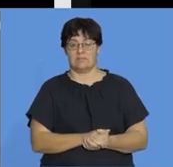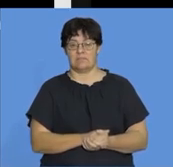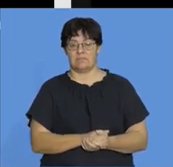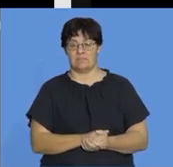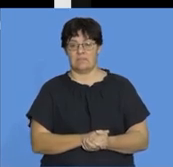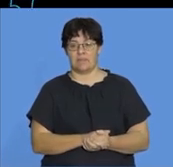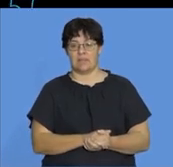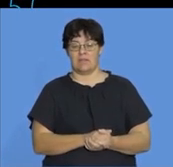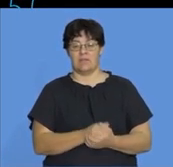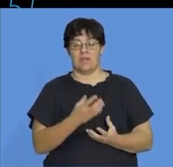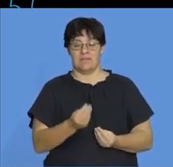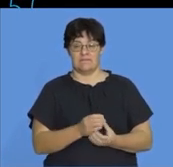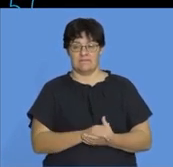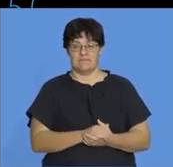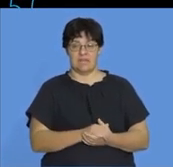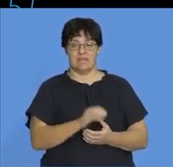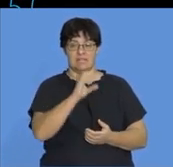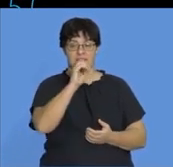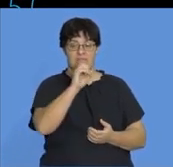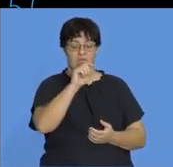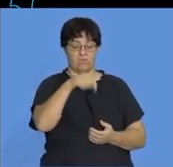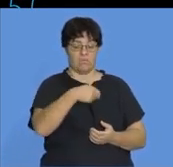product, right? So we have